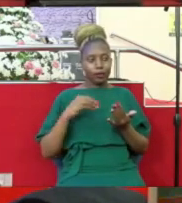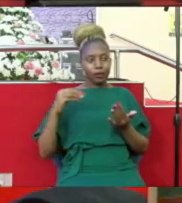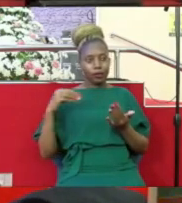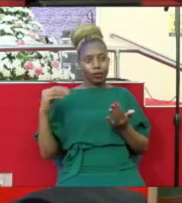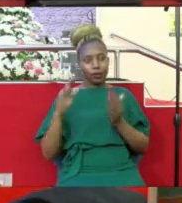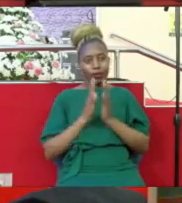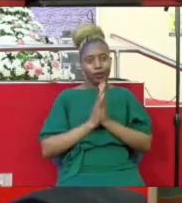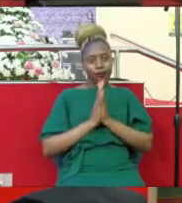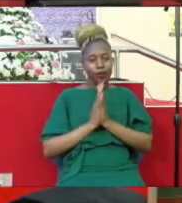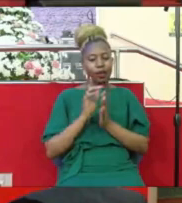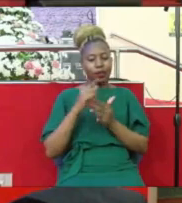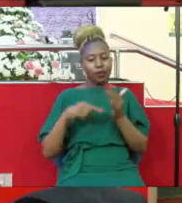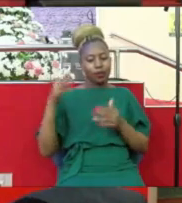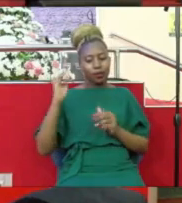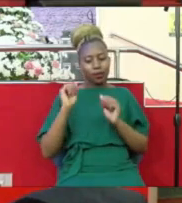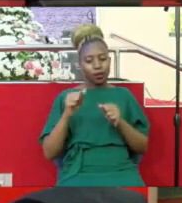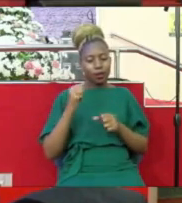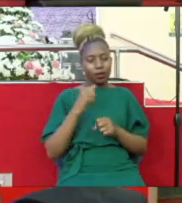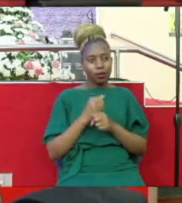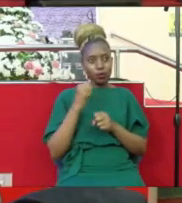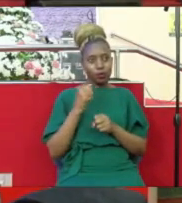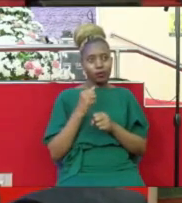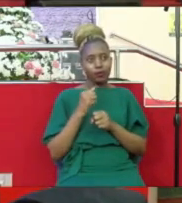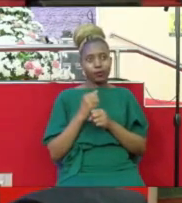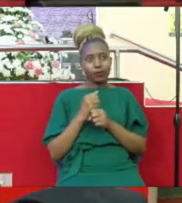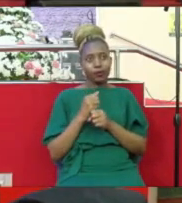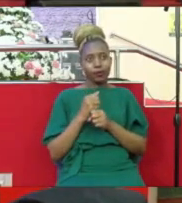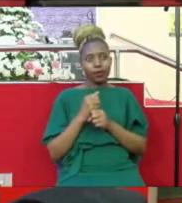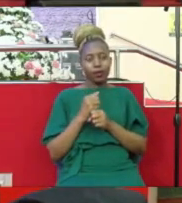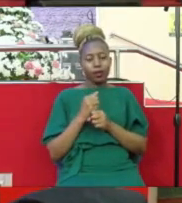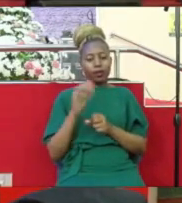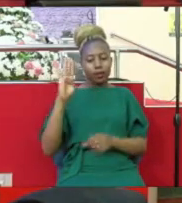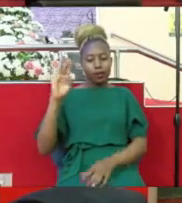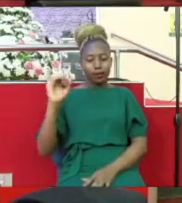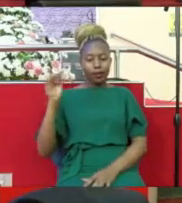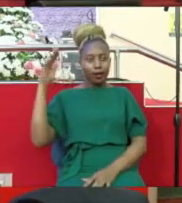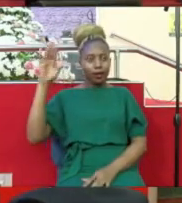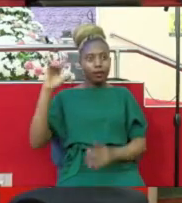I'm gonna do is I'm gonna take his word and I'm